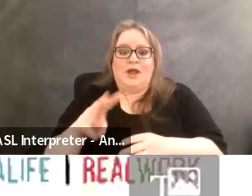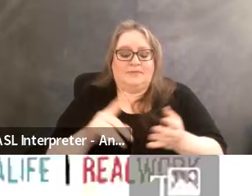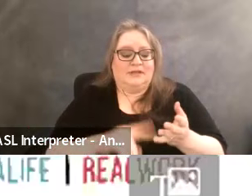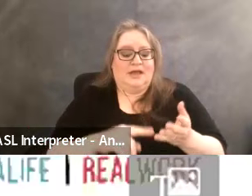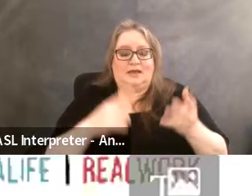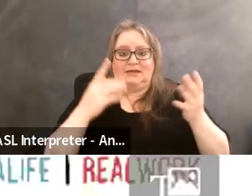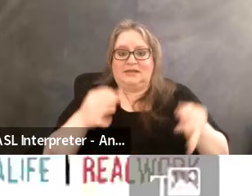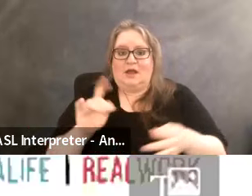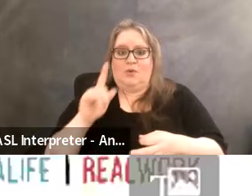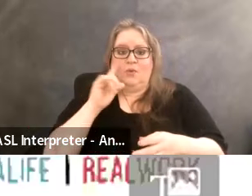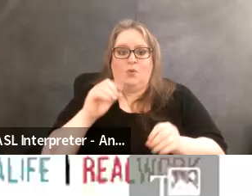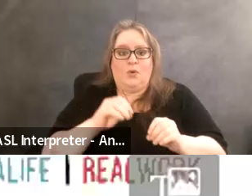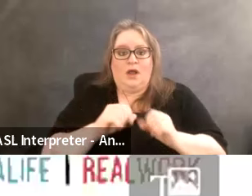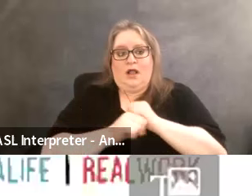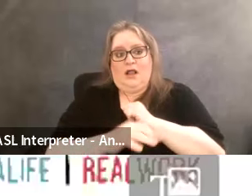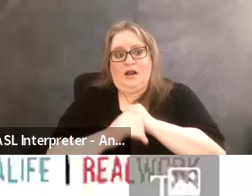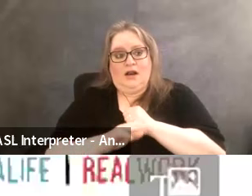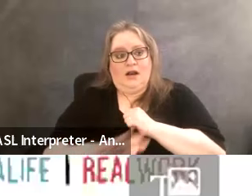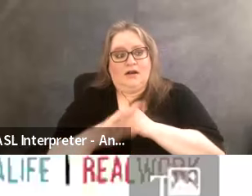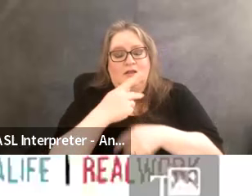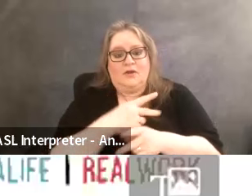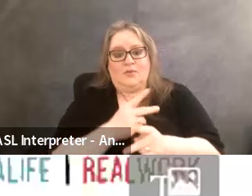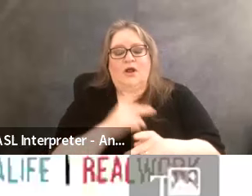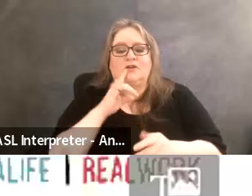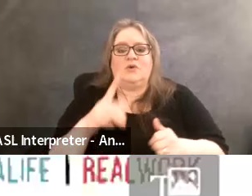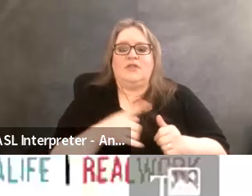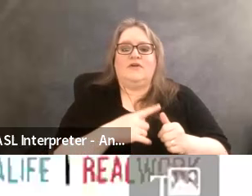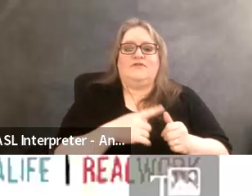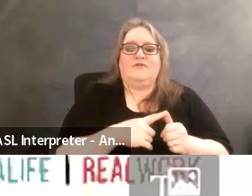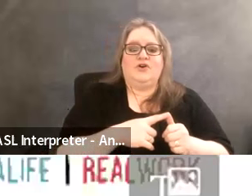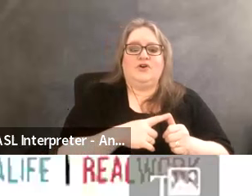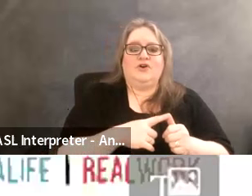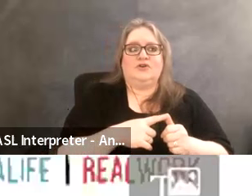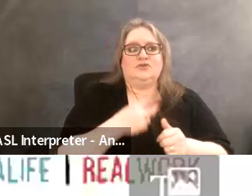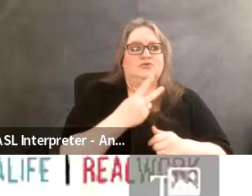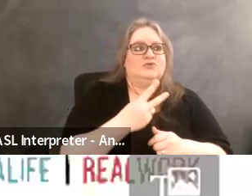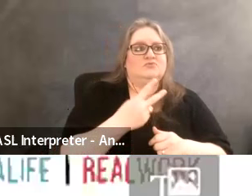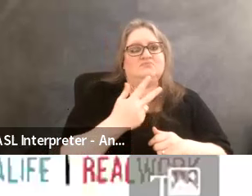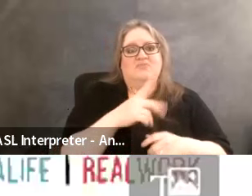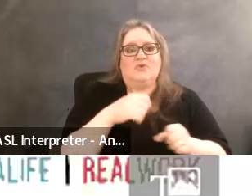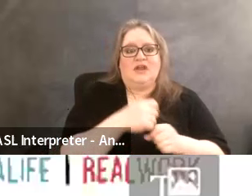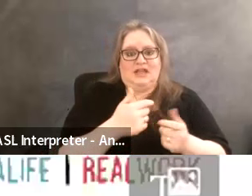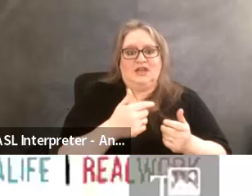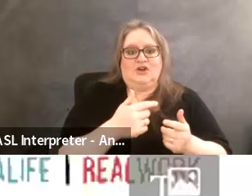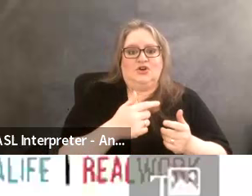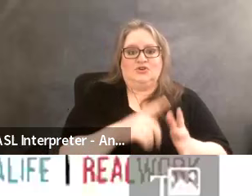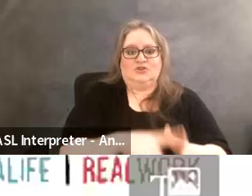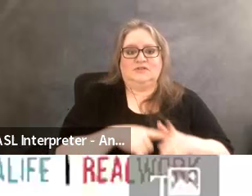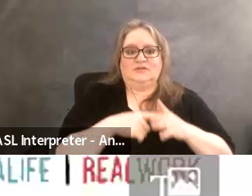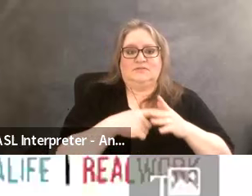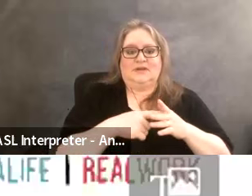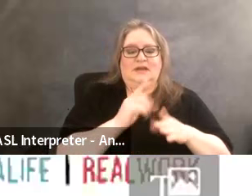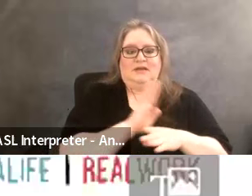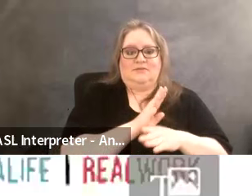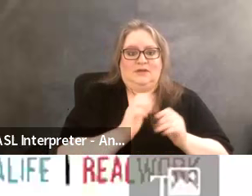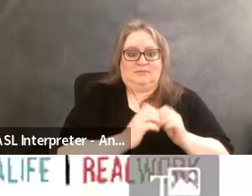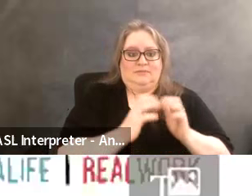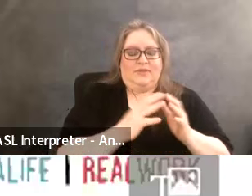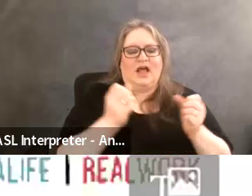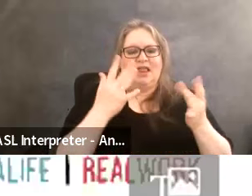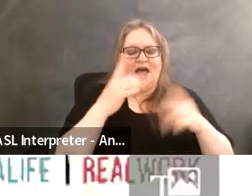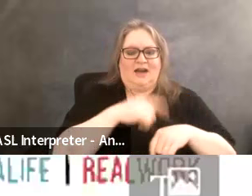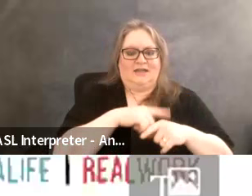market your product. So in the first 2 or 3 years, I feel like a lot of the time is spent